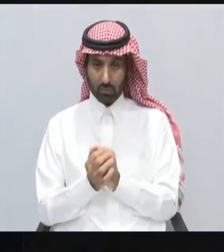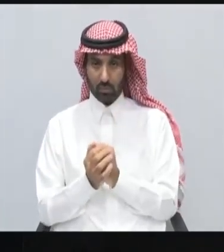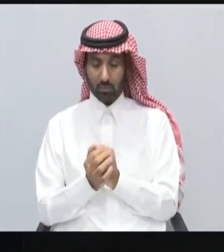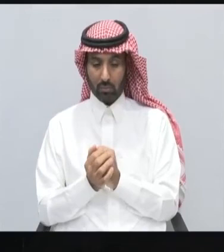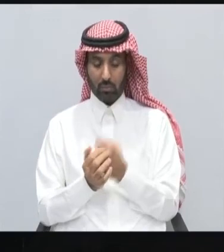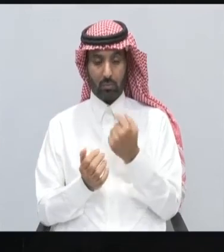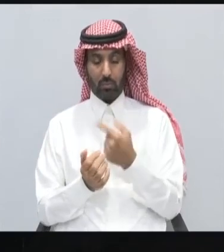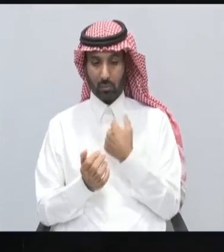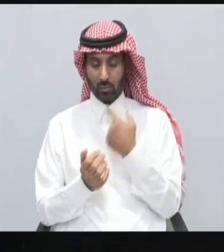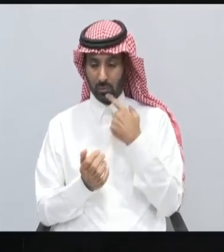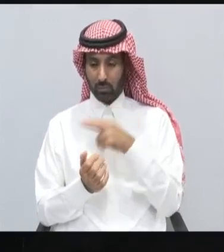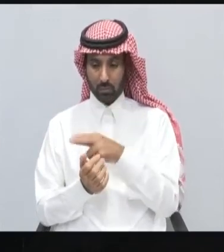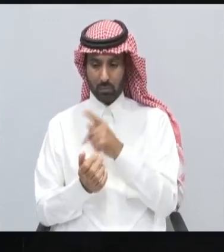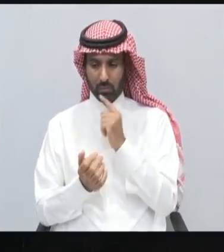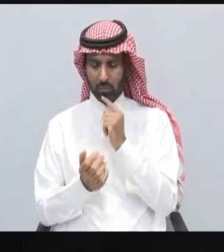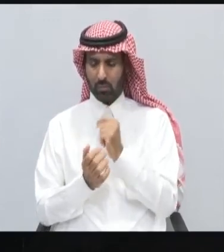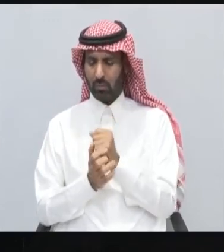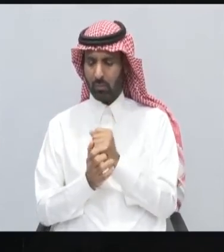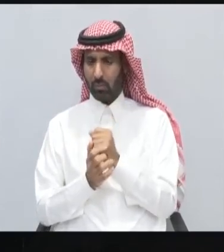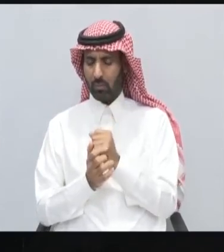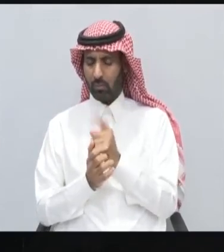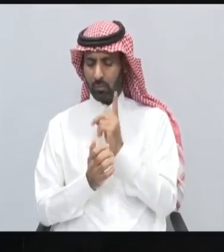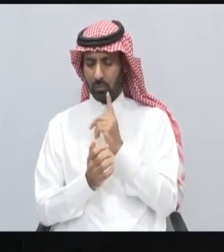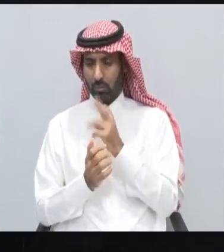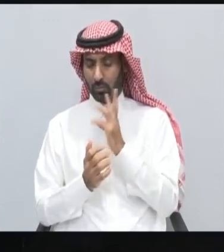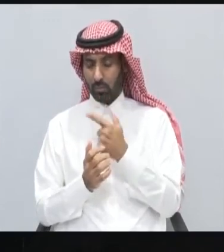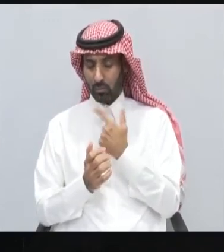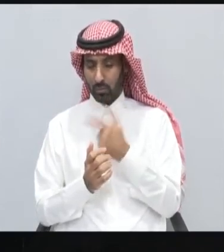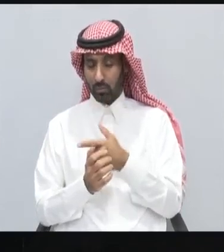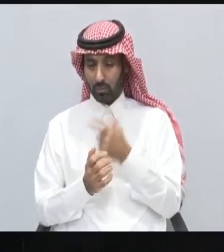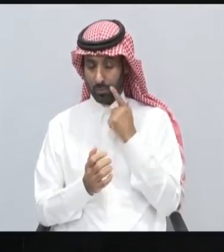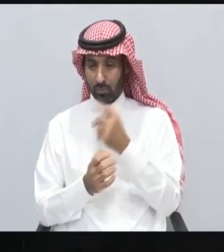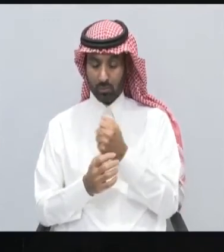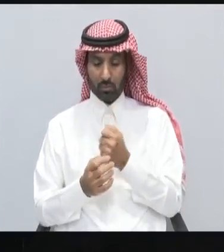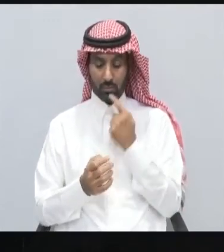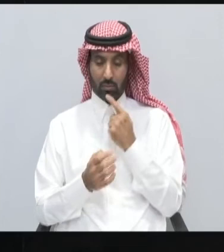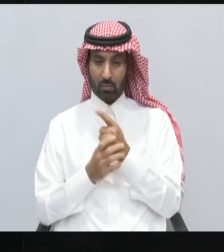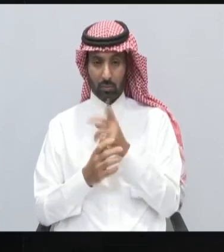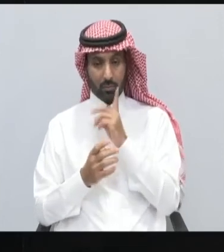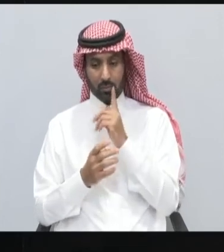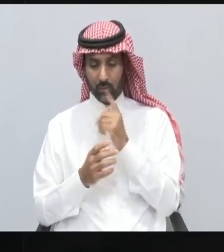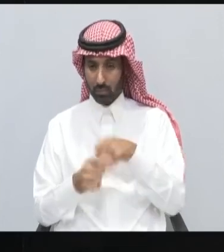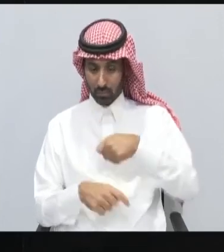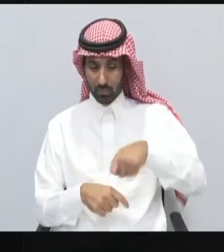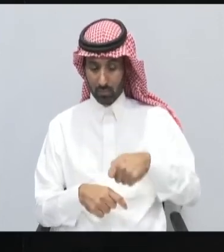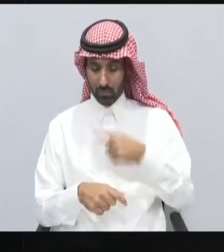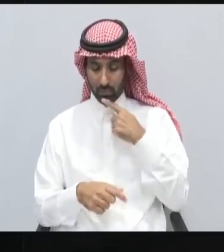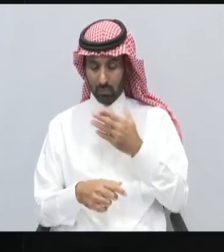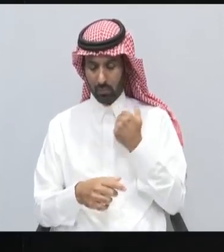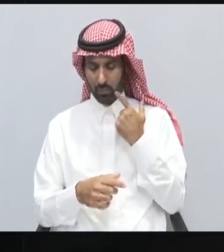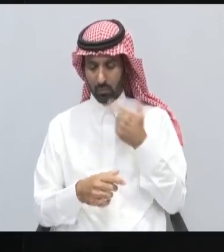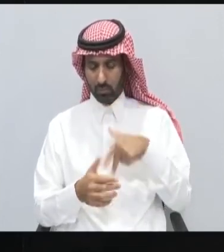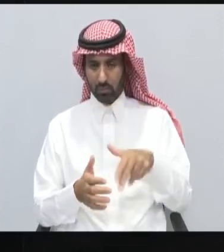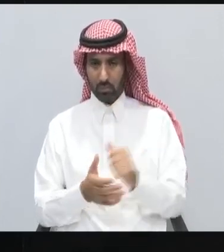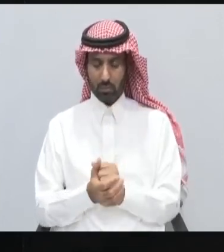you can say, my aunt Muna, the thing she misses the most is her mother's cooking. This is one of the things